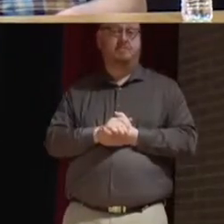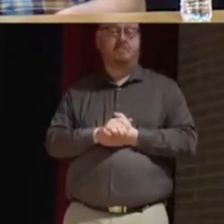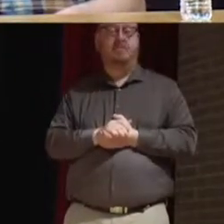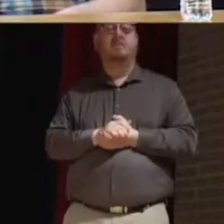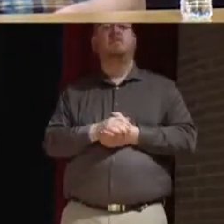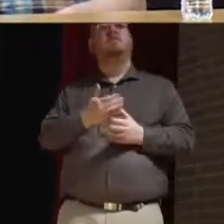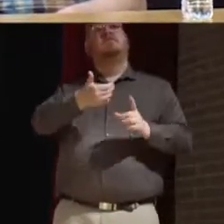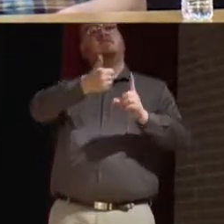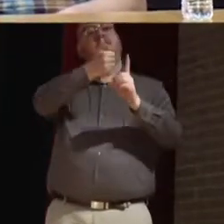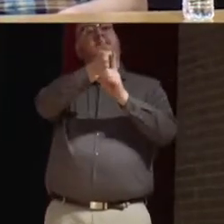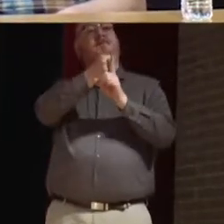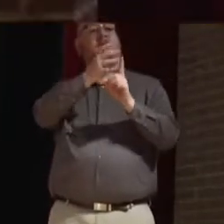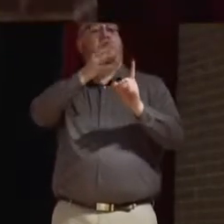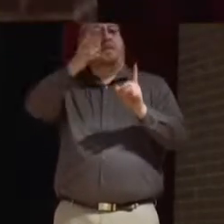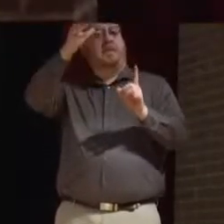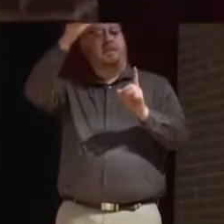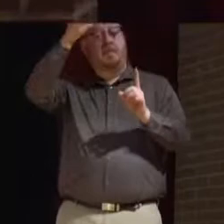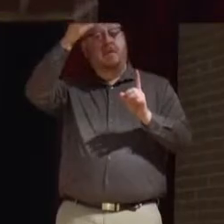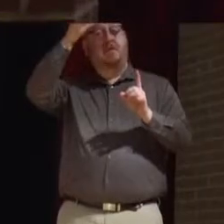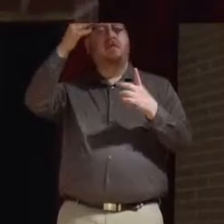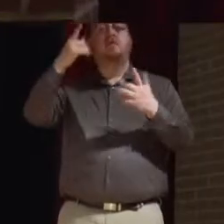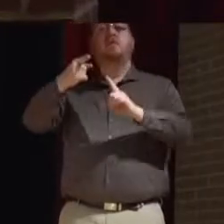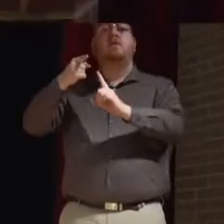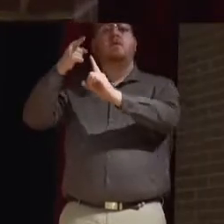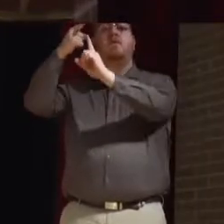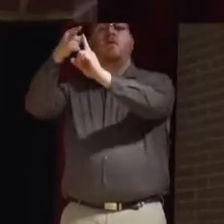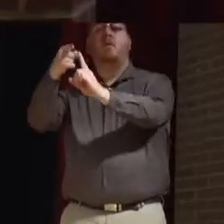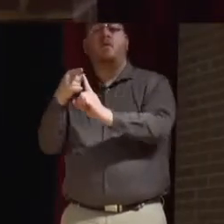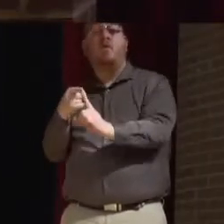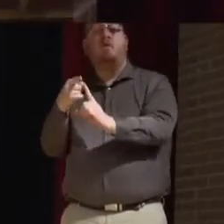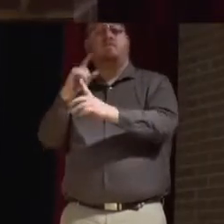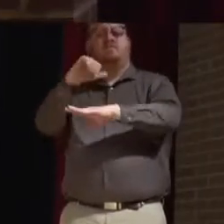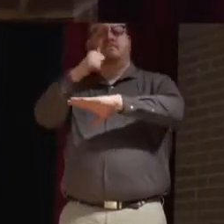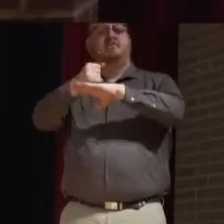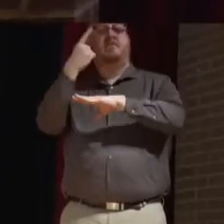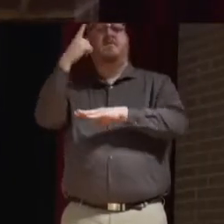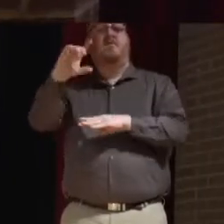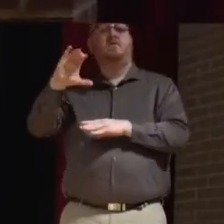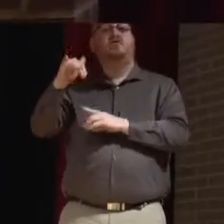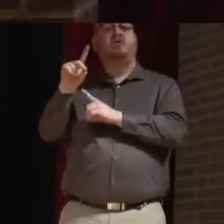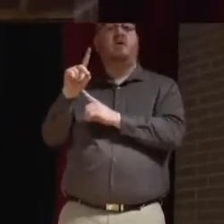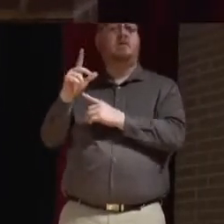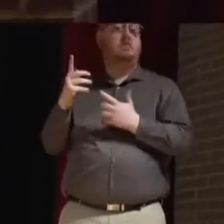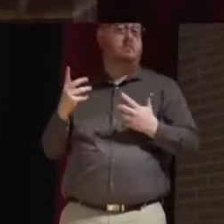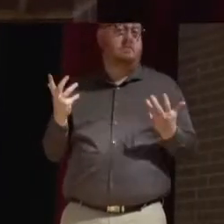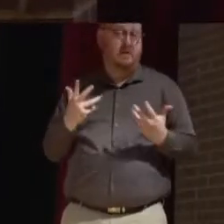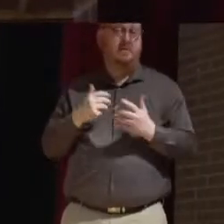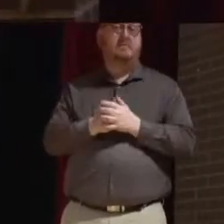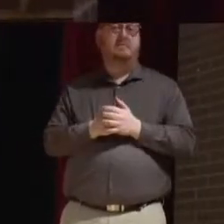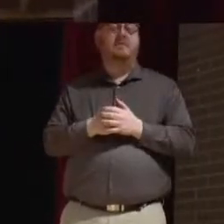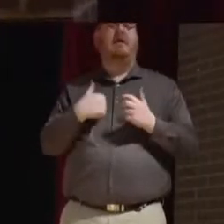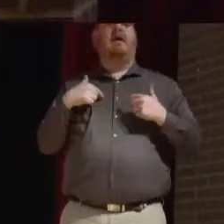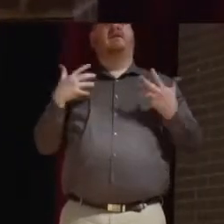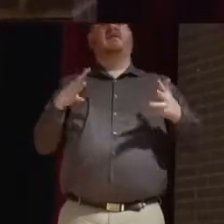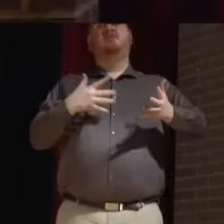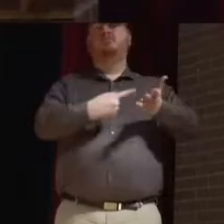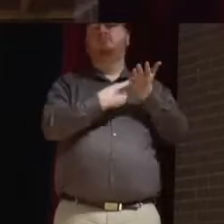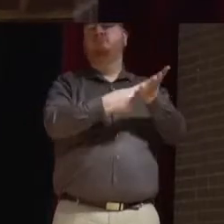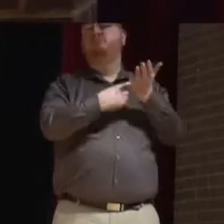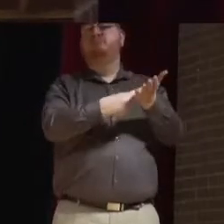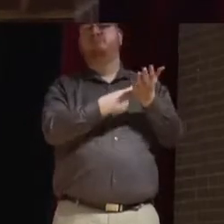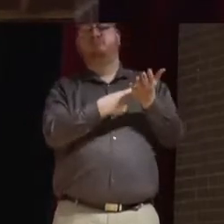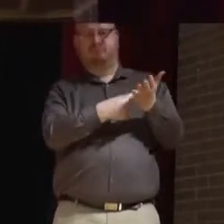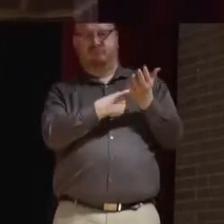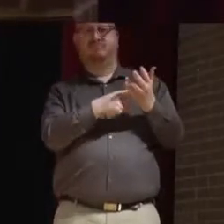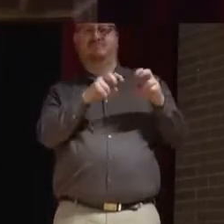as a parent, what goals do you have for your child? And I spoke with the panel before we started. All of them are